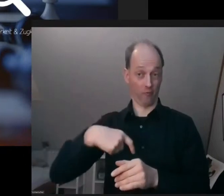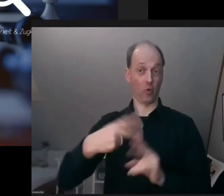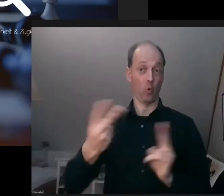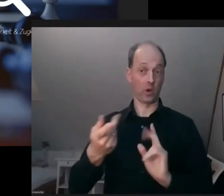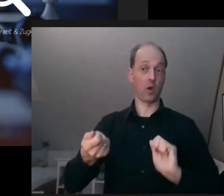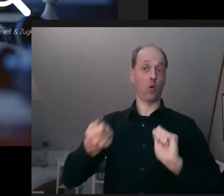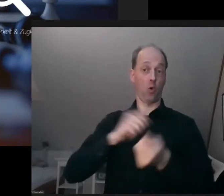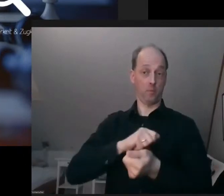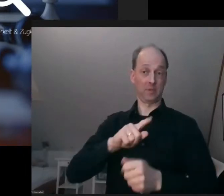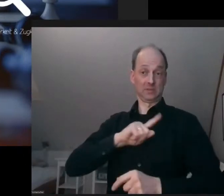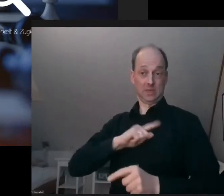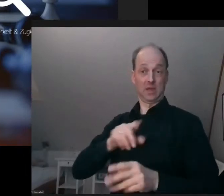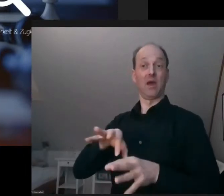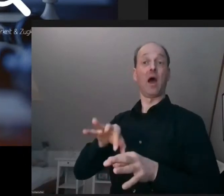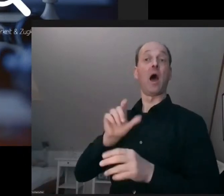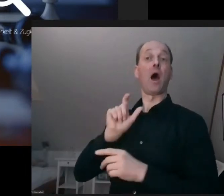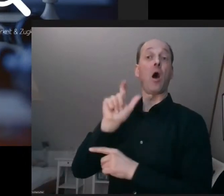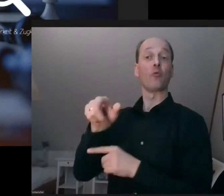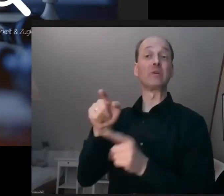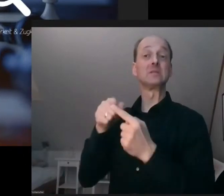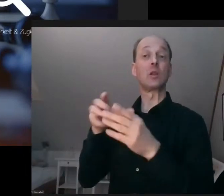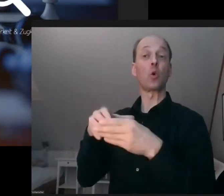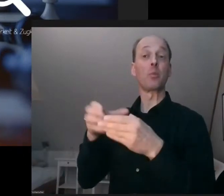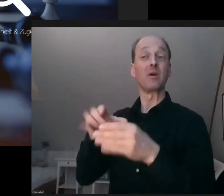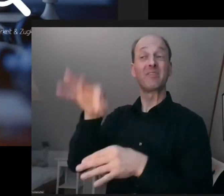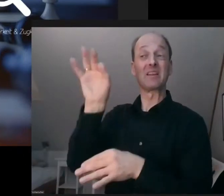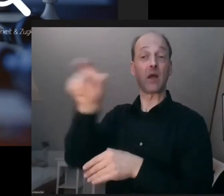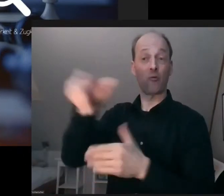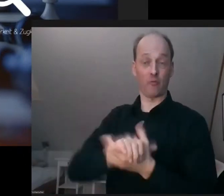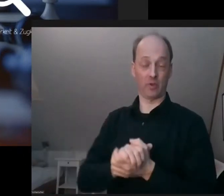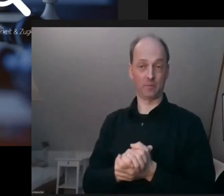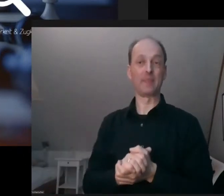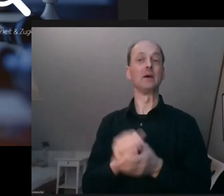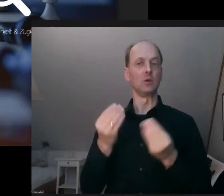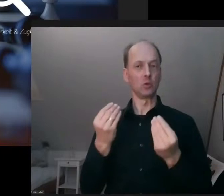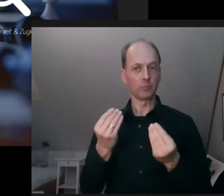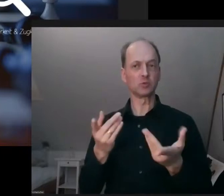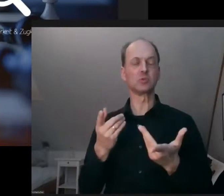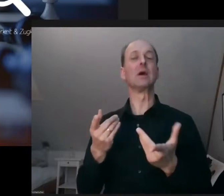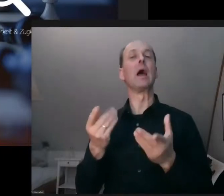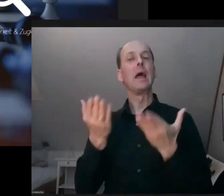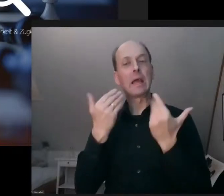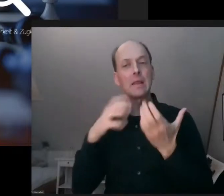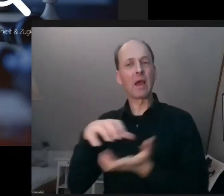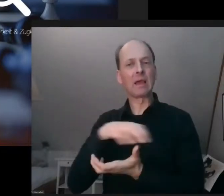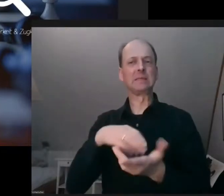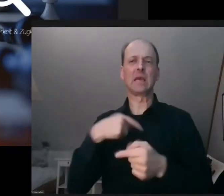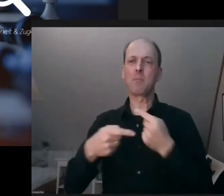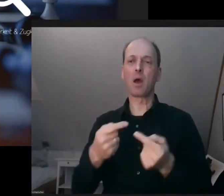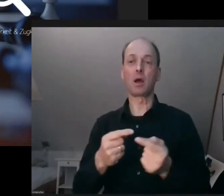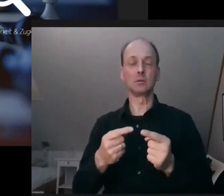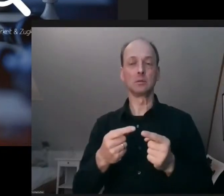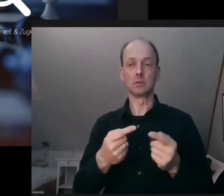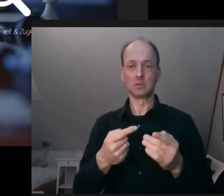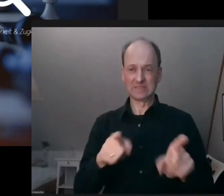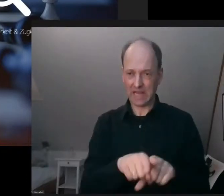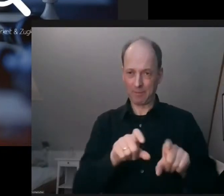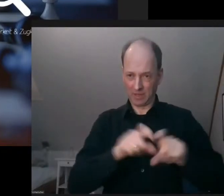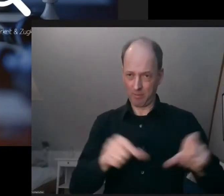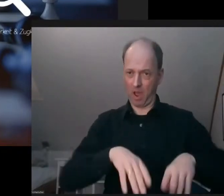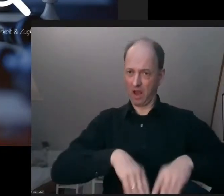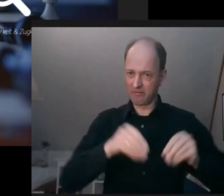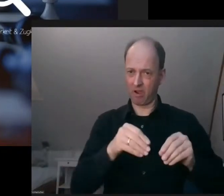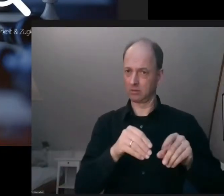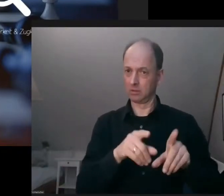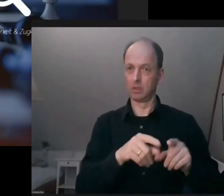us and how we can find the target group. And this is especially important for climate crisis, that you don't have to start at the beginning all